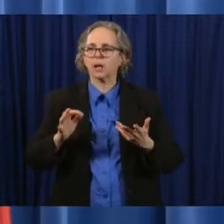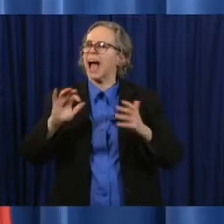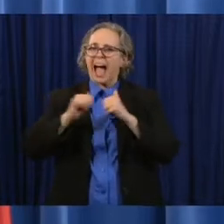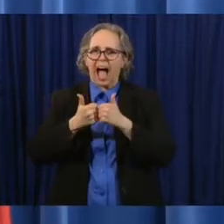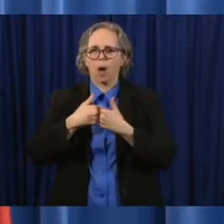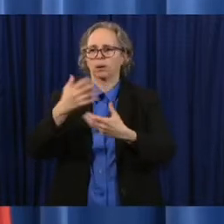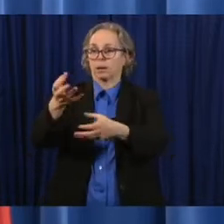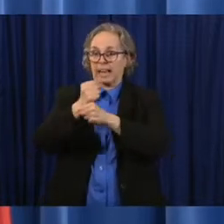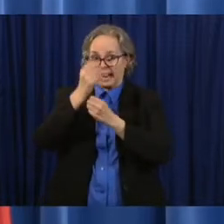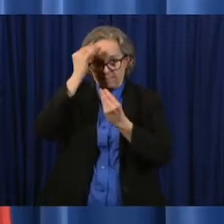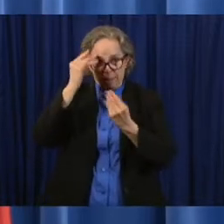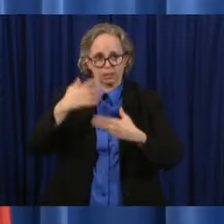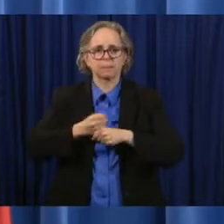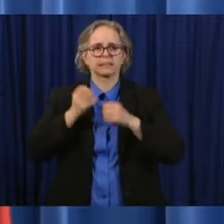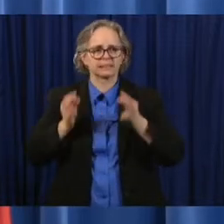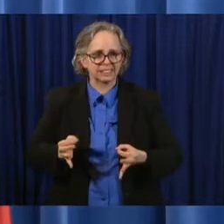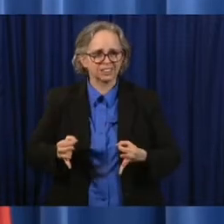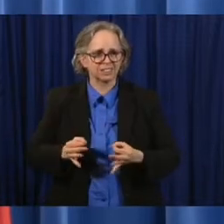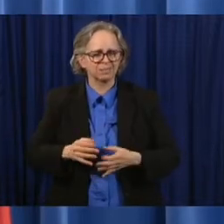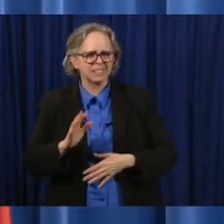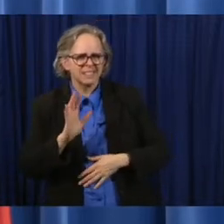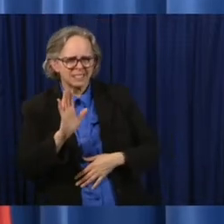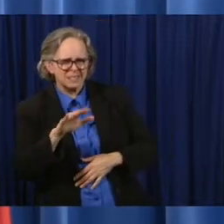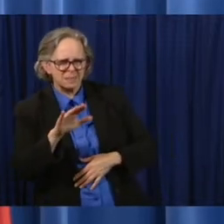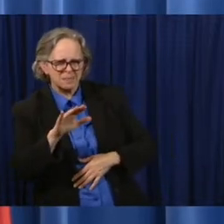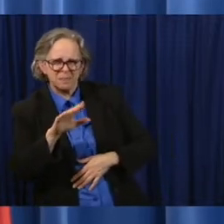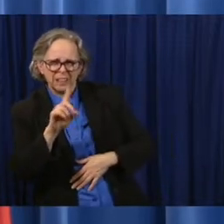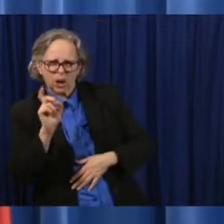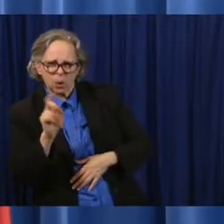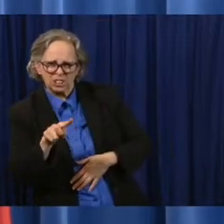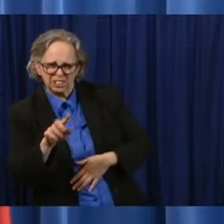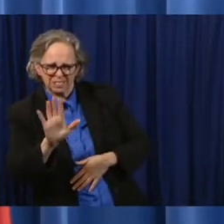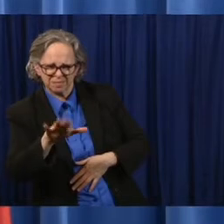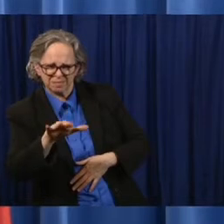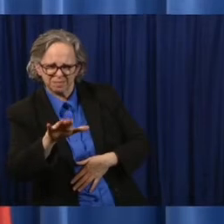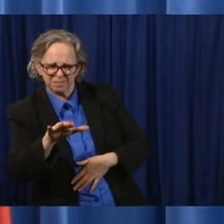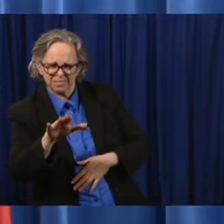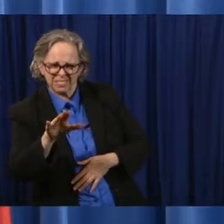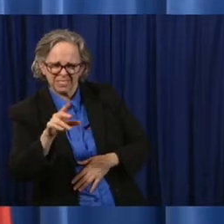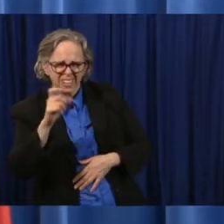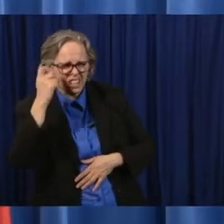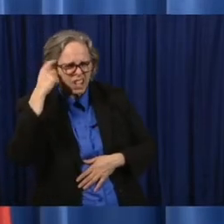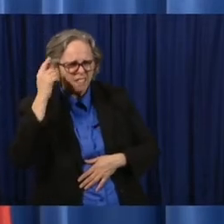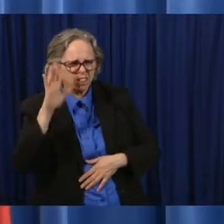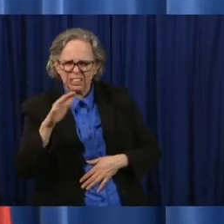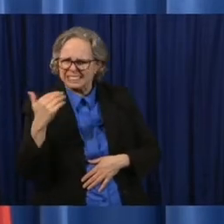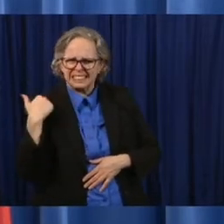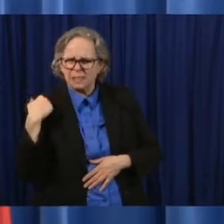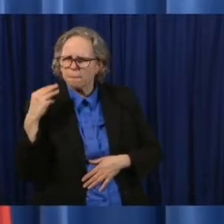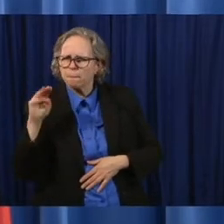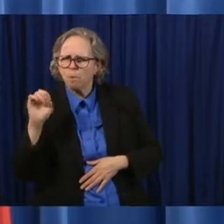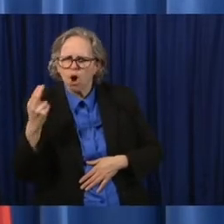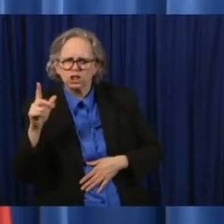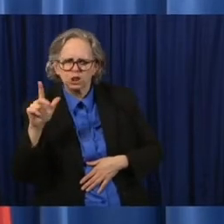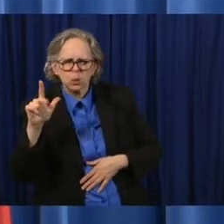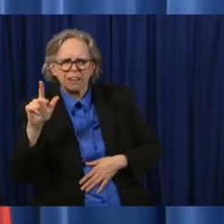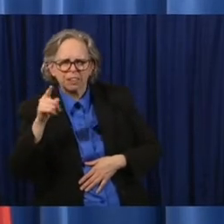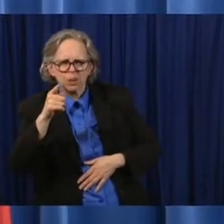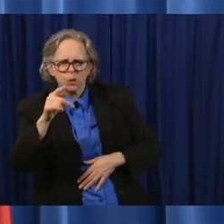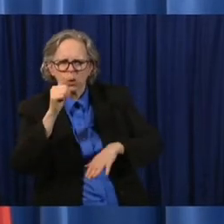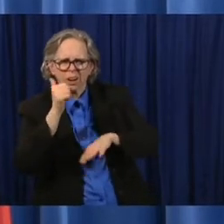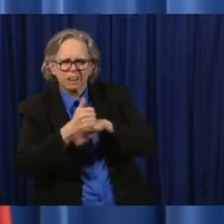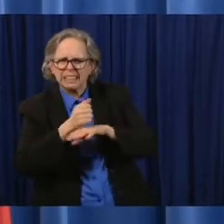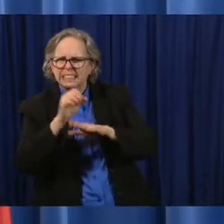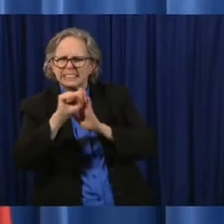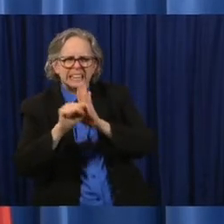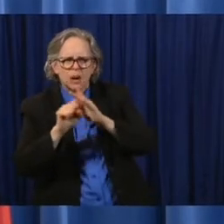that so thoroughly. So my second cue is for Governor DeWine. Governor, on March 23rd, you issued a state order built on two pillars. One, we